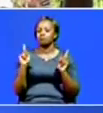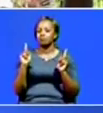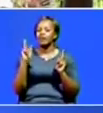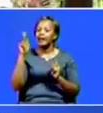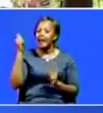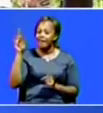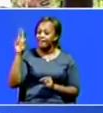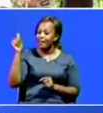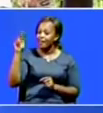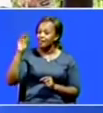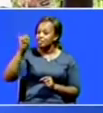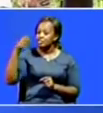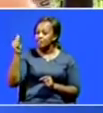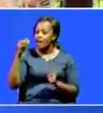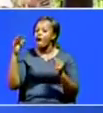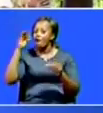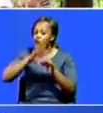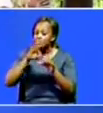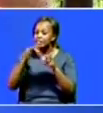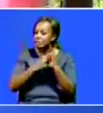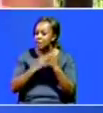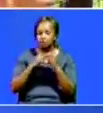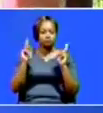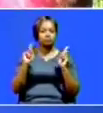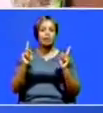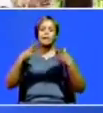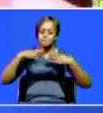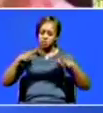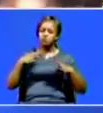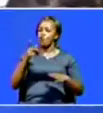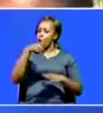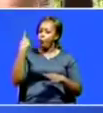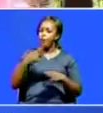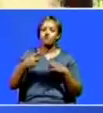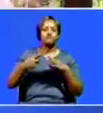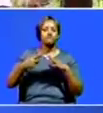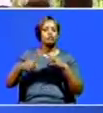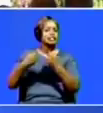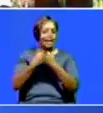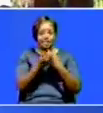The people who voted Kibra and defeated you are the people of Kibra themselves.